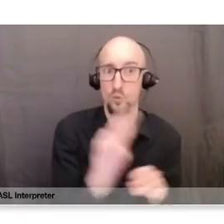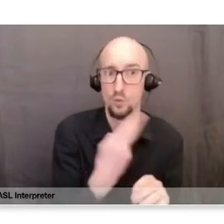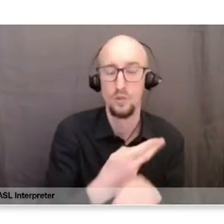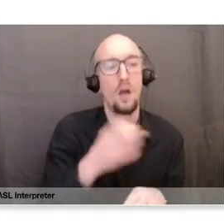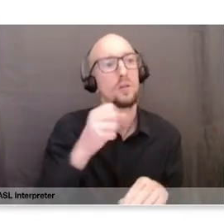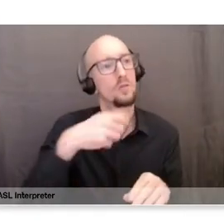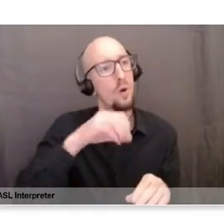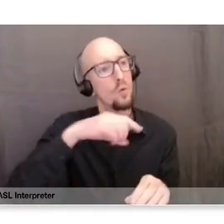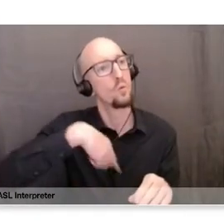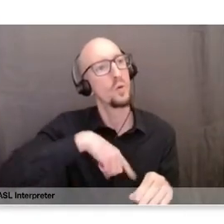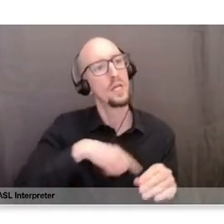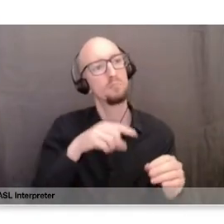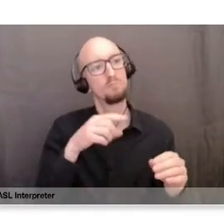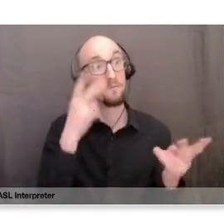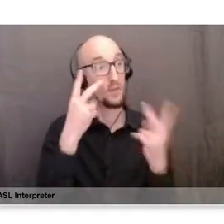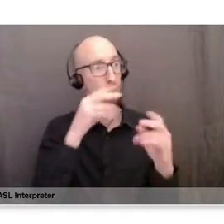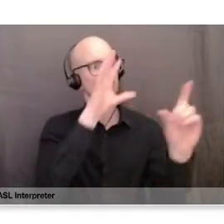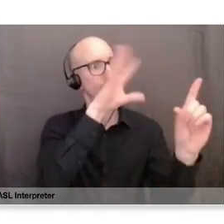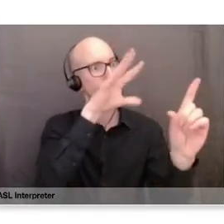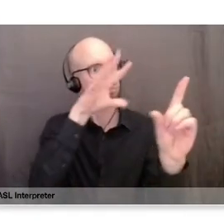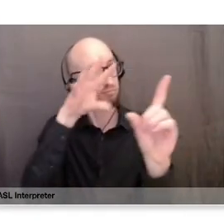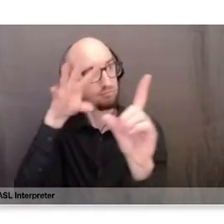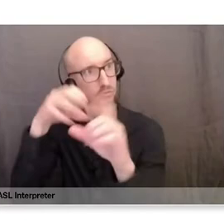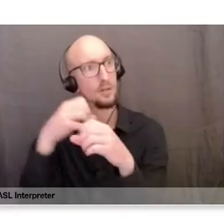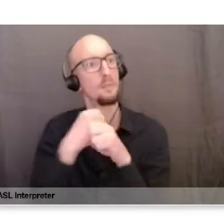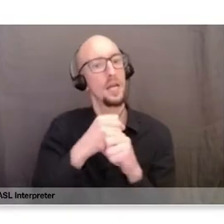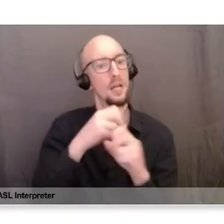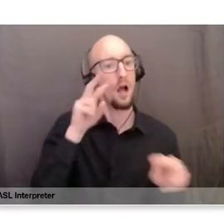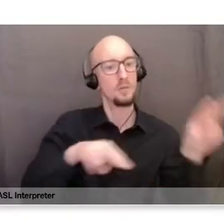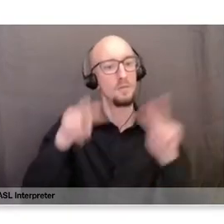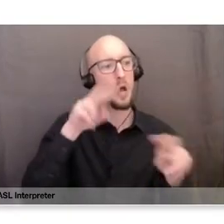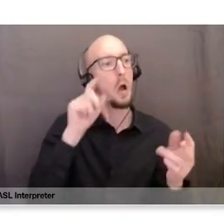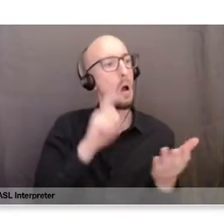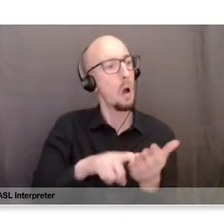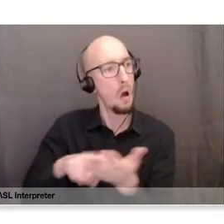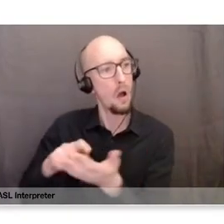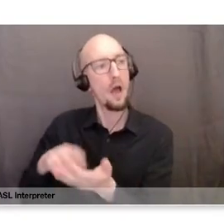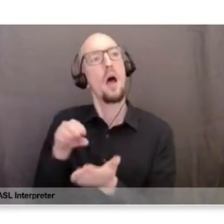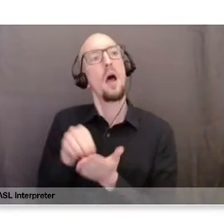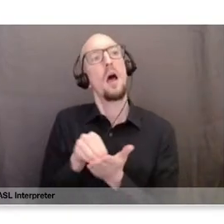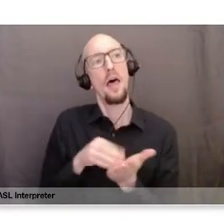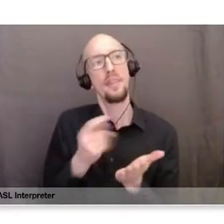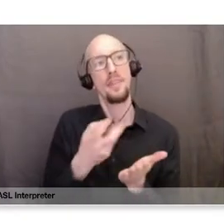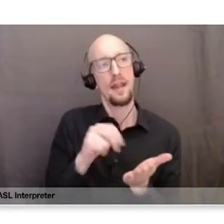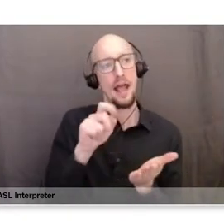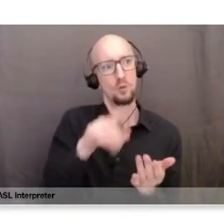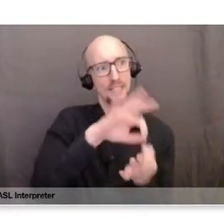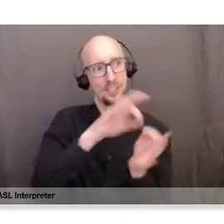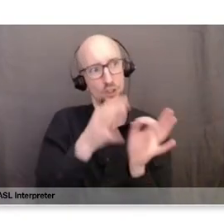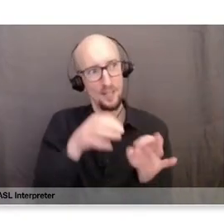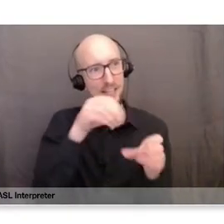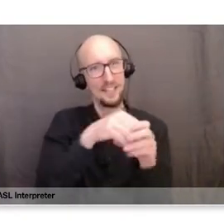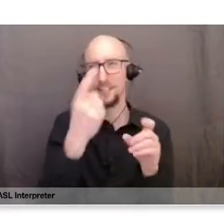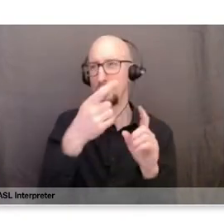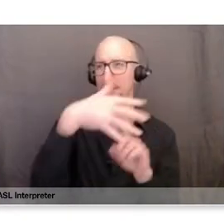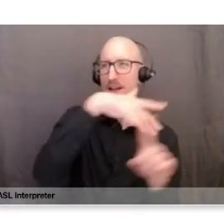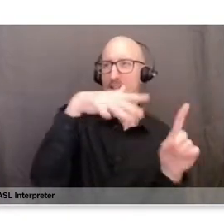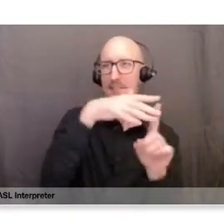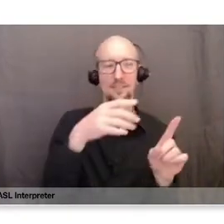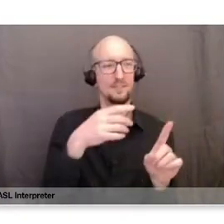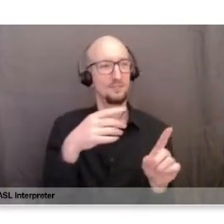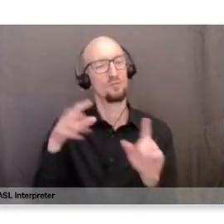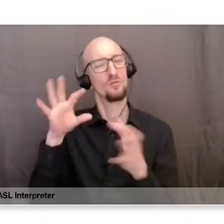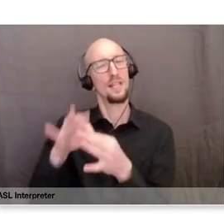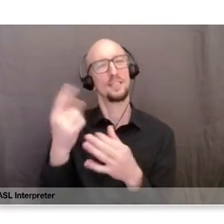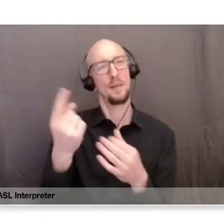make observations, and then we have to sort of interpret them in the context of some conceptual model. And